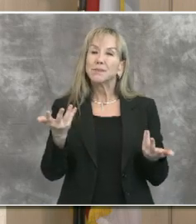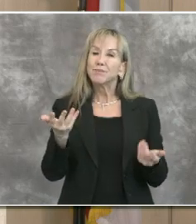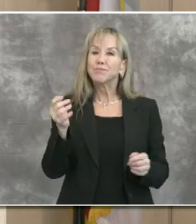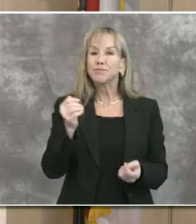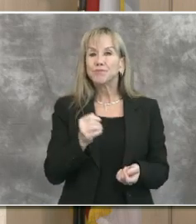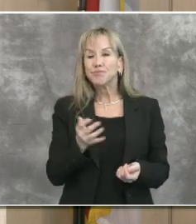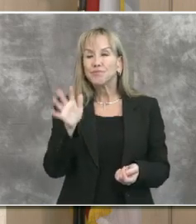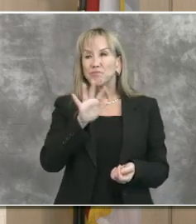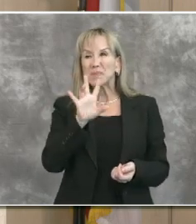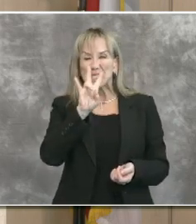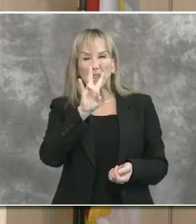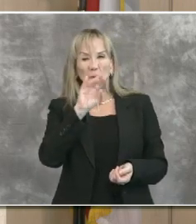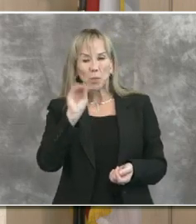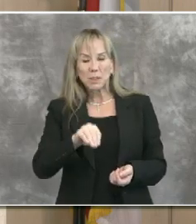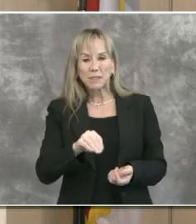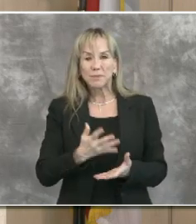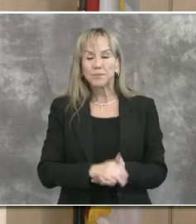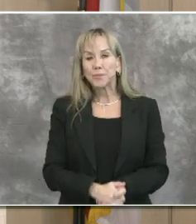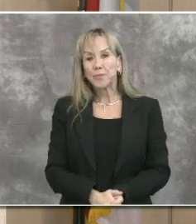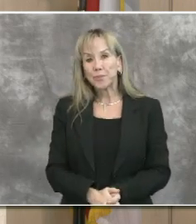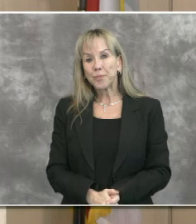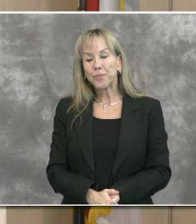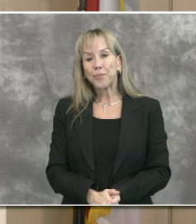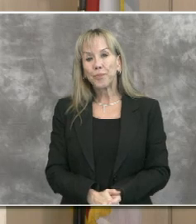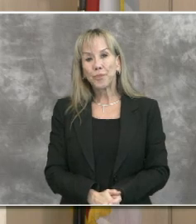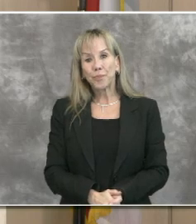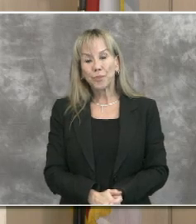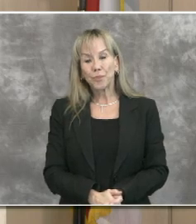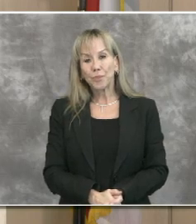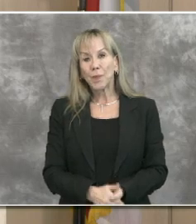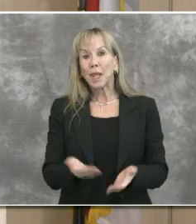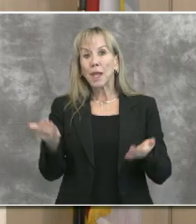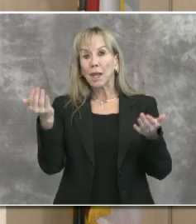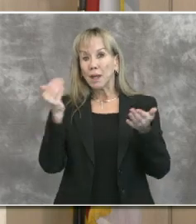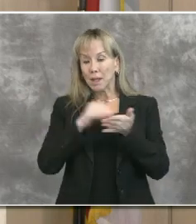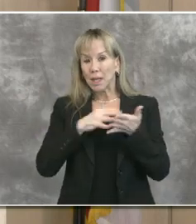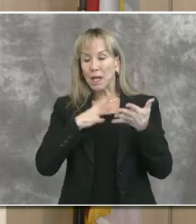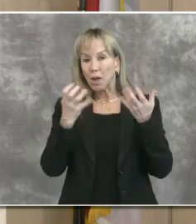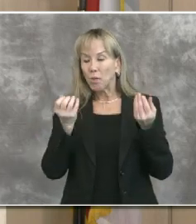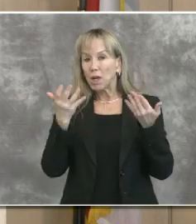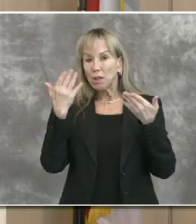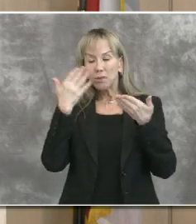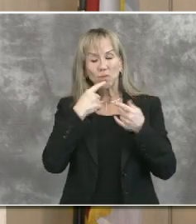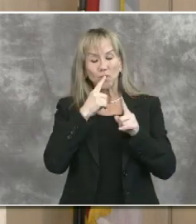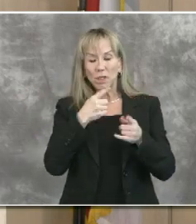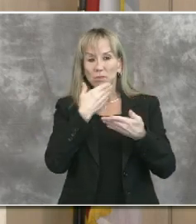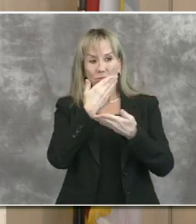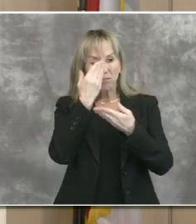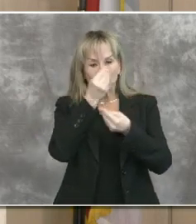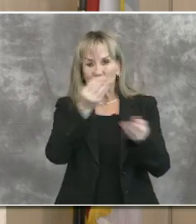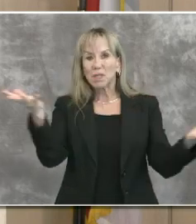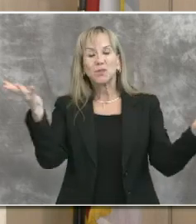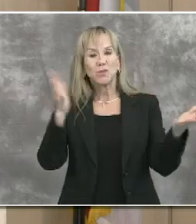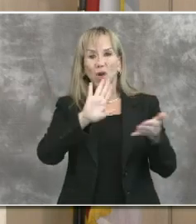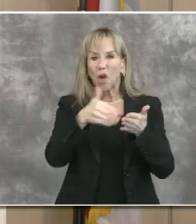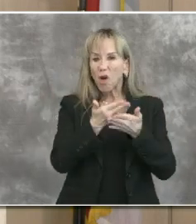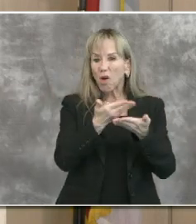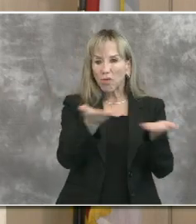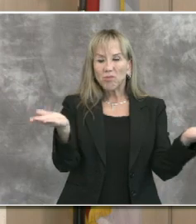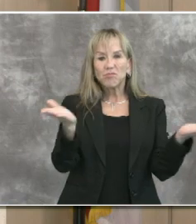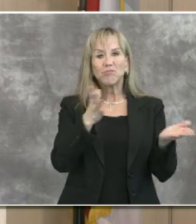approximately 7%. And again, I would like to commend the public and all of our business